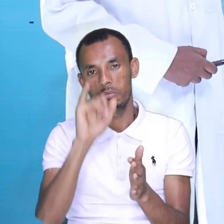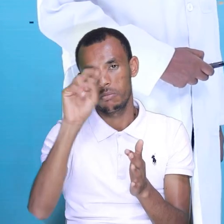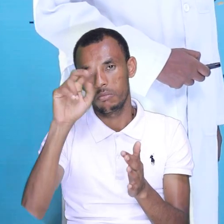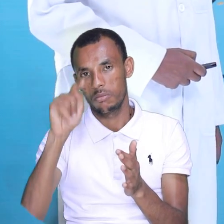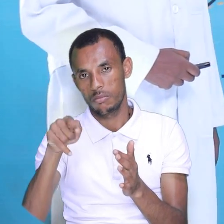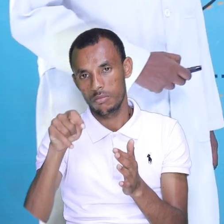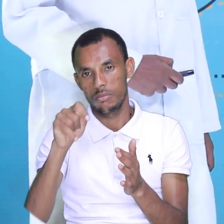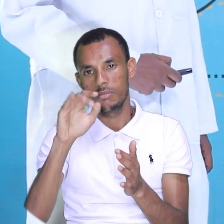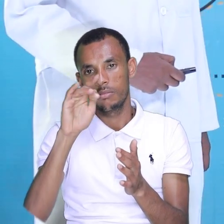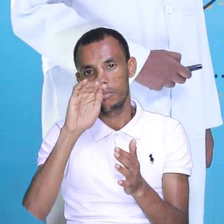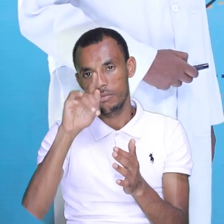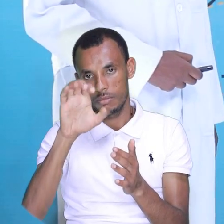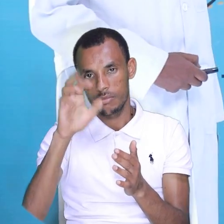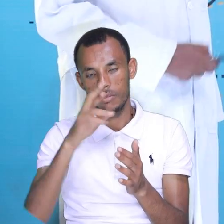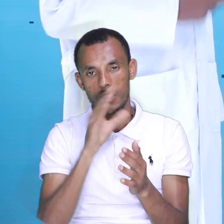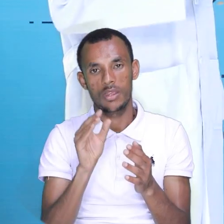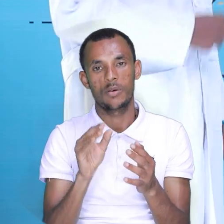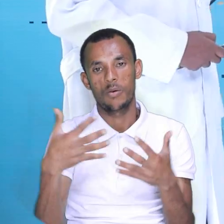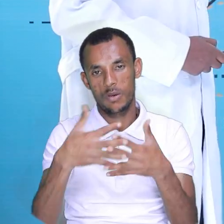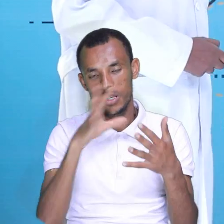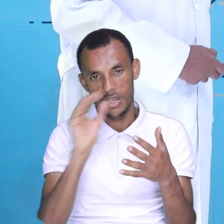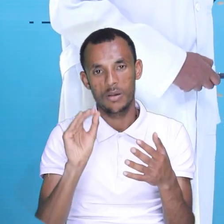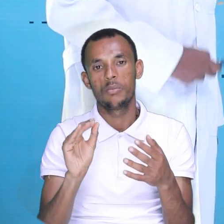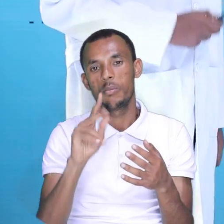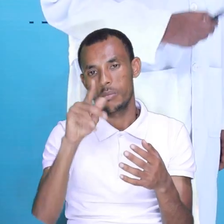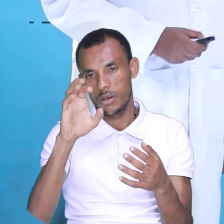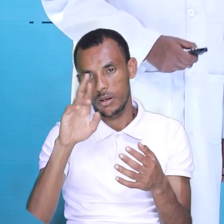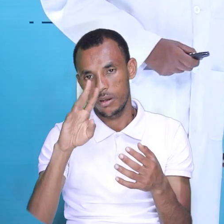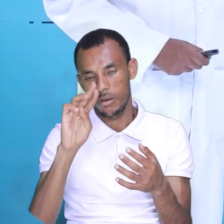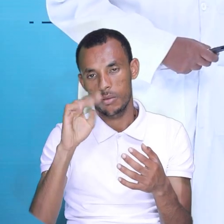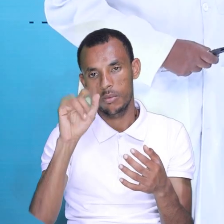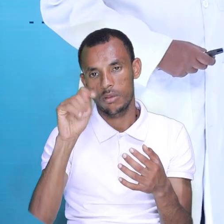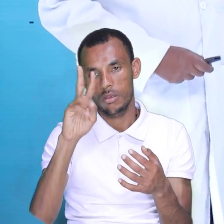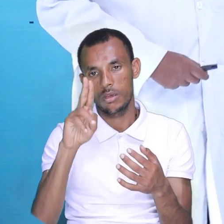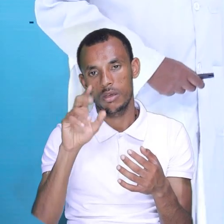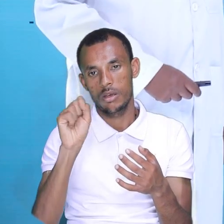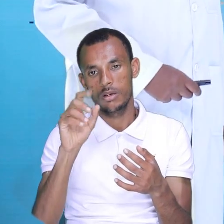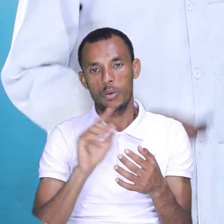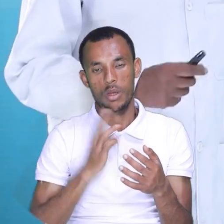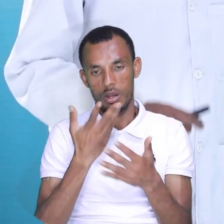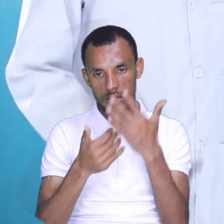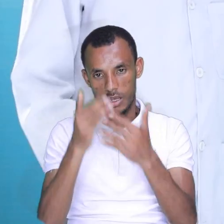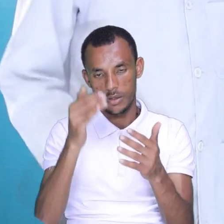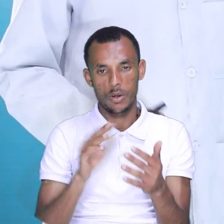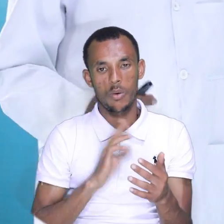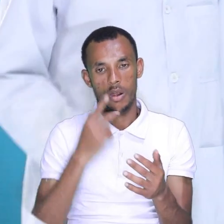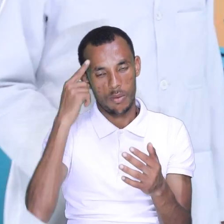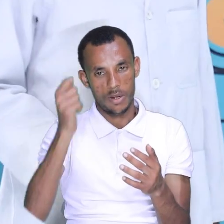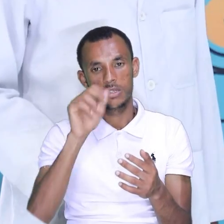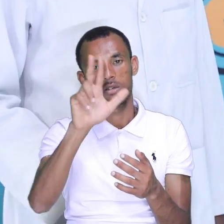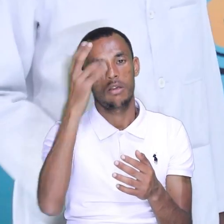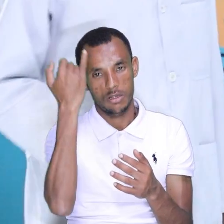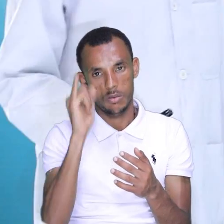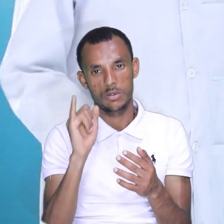permutations and combination. To discuss about probability of an event, we have to remember three